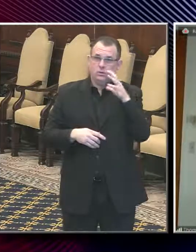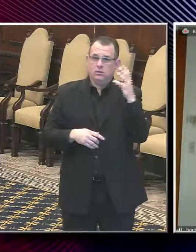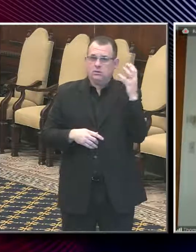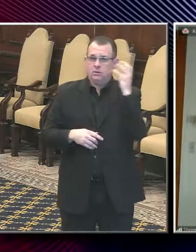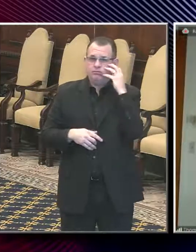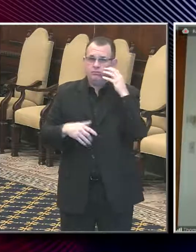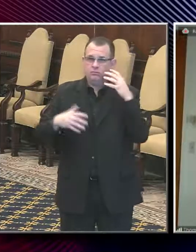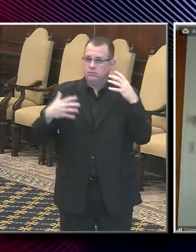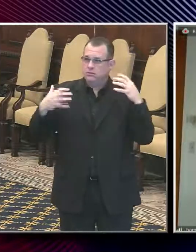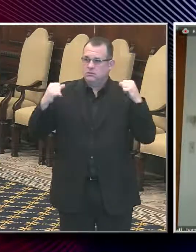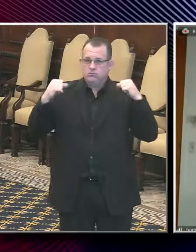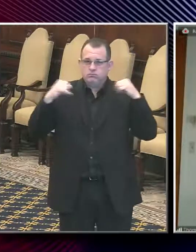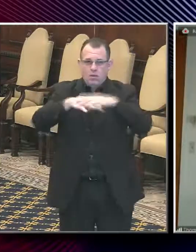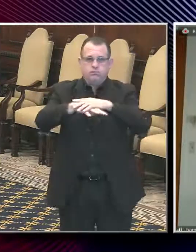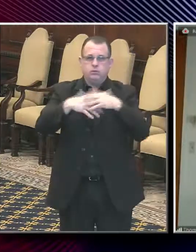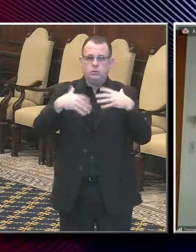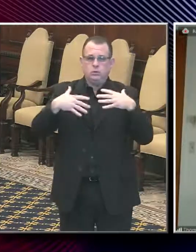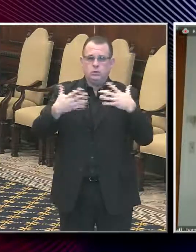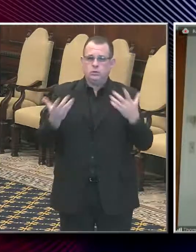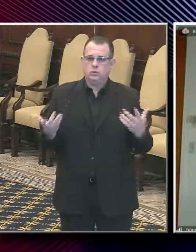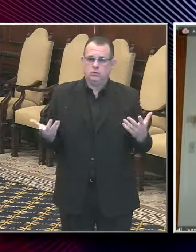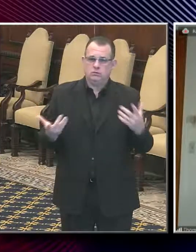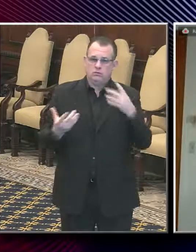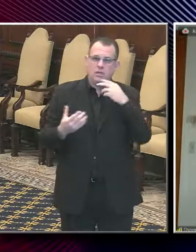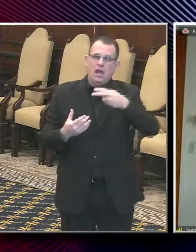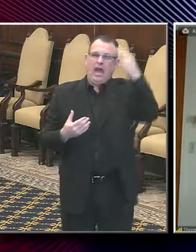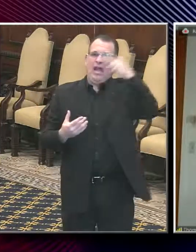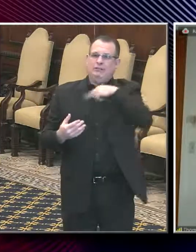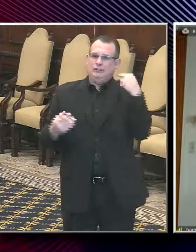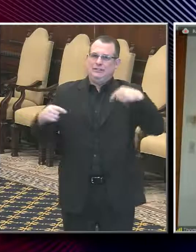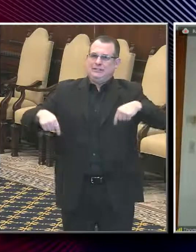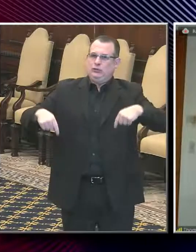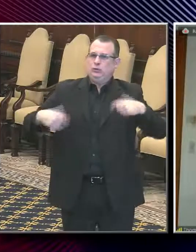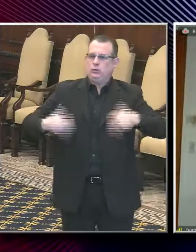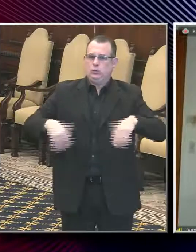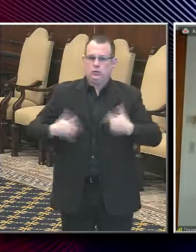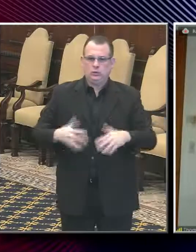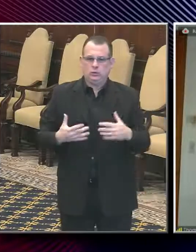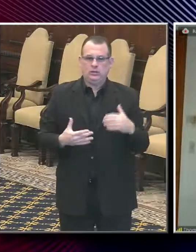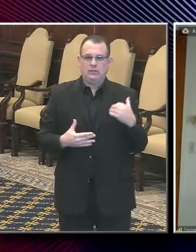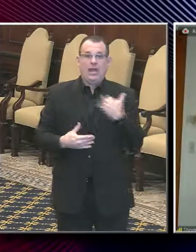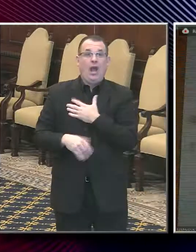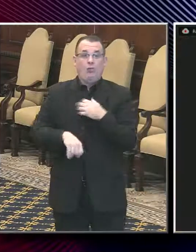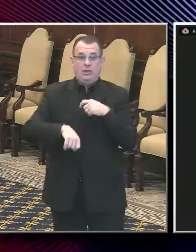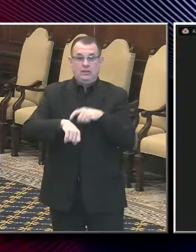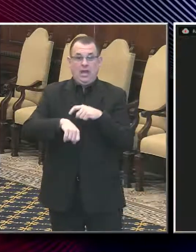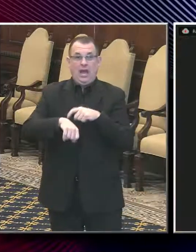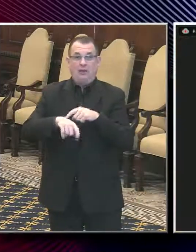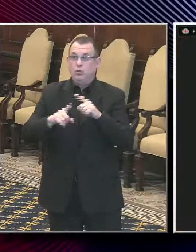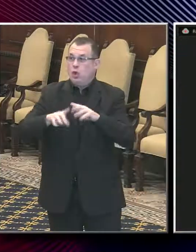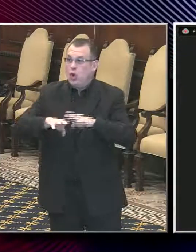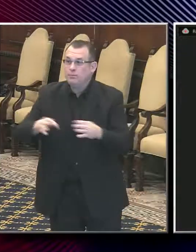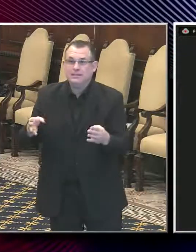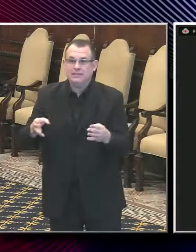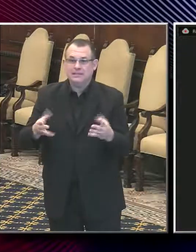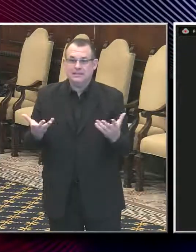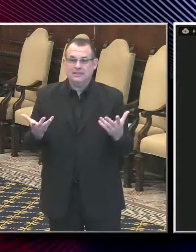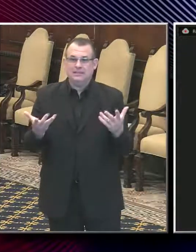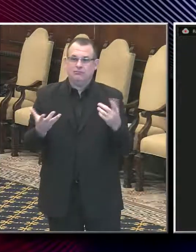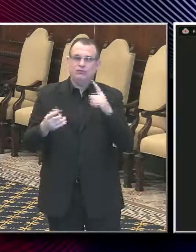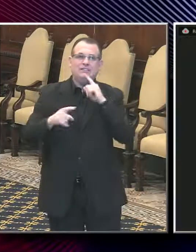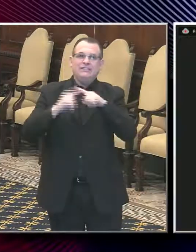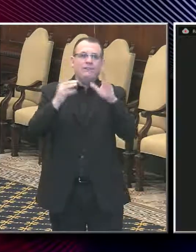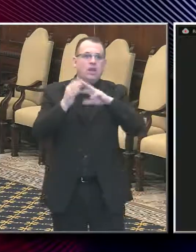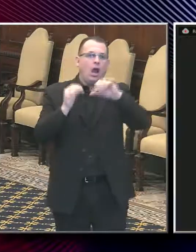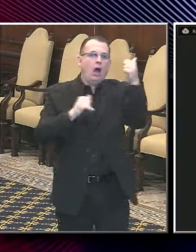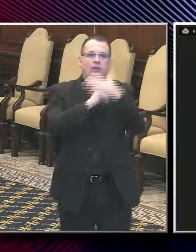much higher risk than other parts of the state. And so our timeline is going to be different from the rest of the state. Thank you very much, Dr. Farley. Also, this is